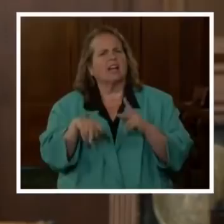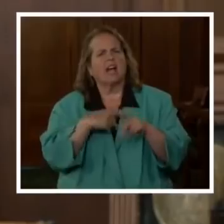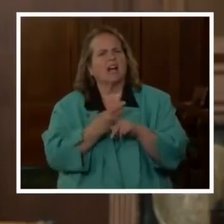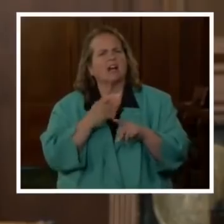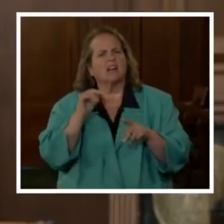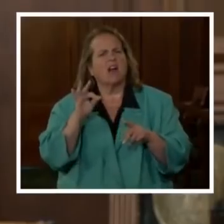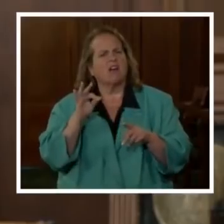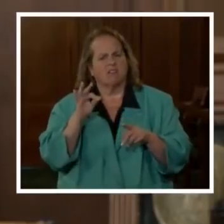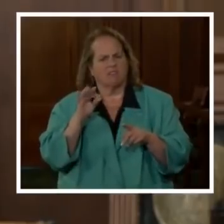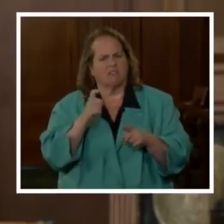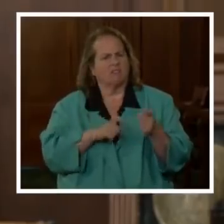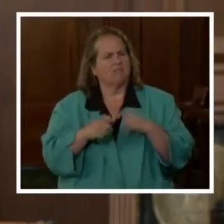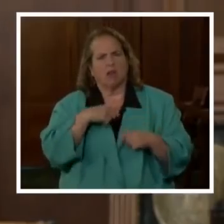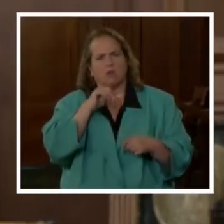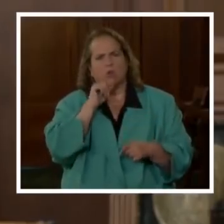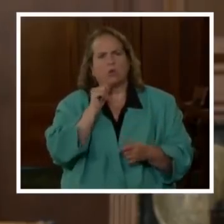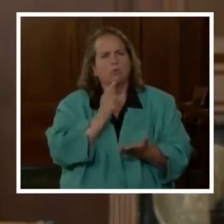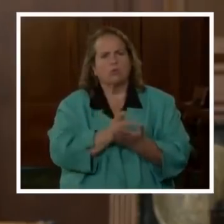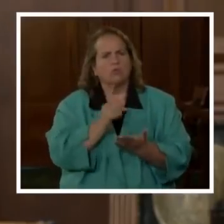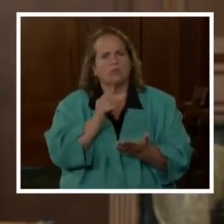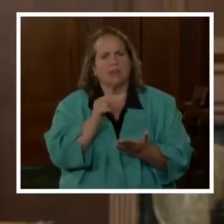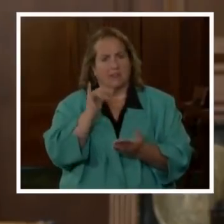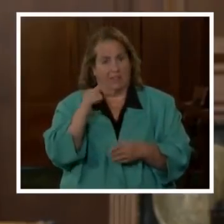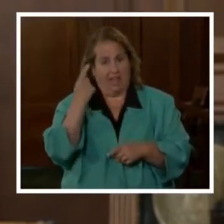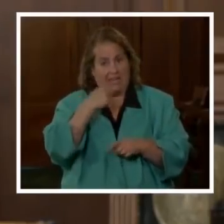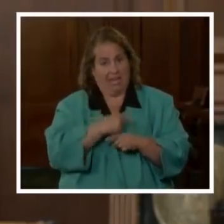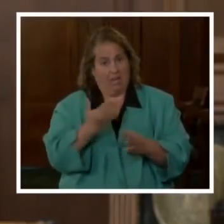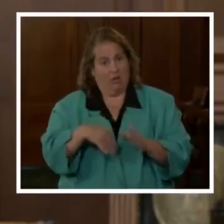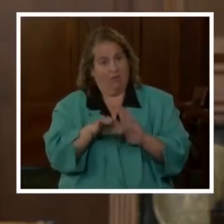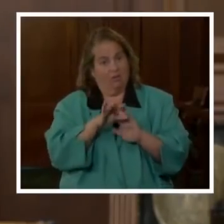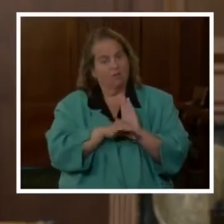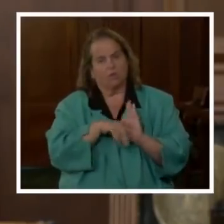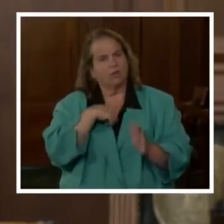way that things were handled that day here in Frankfort.